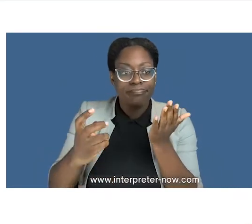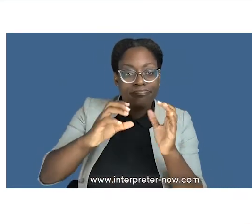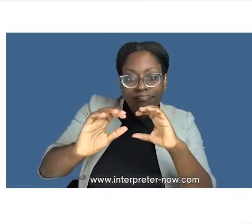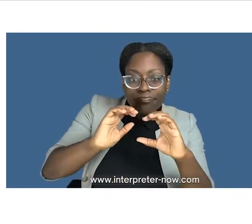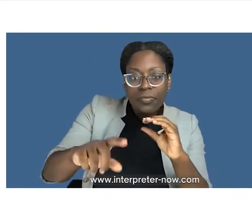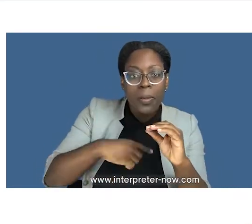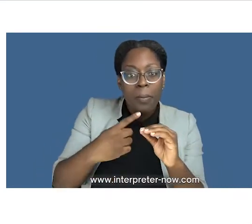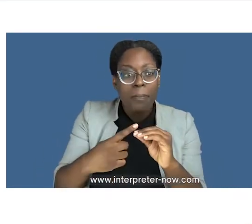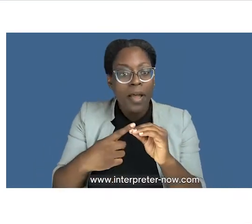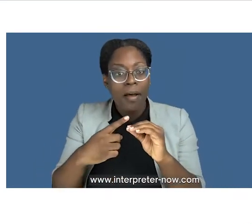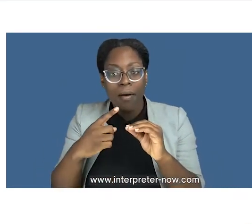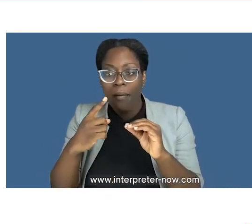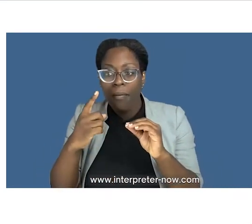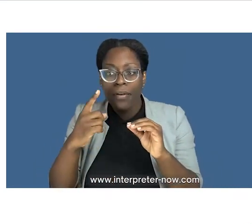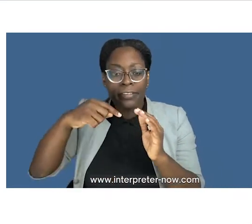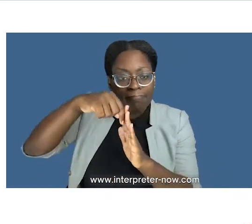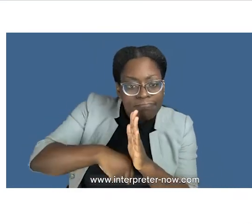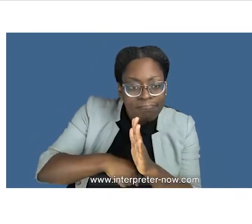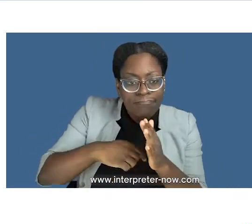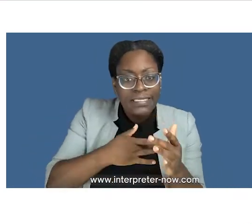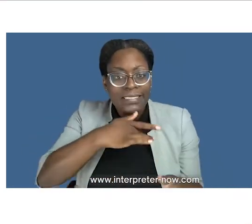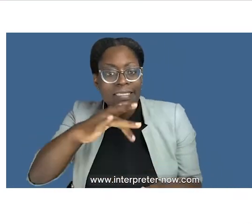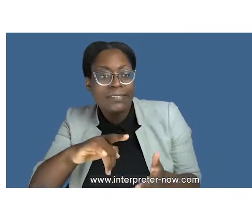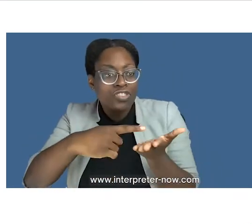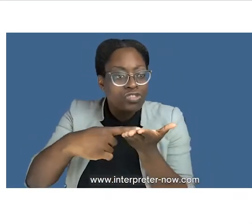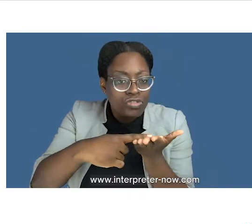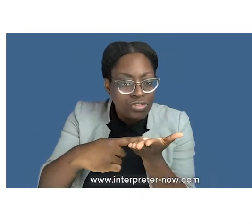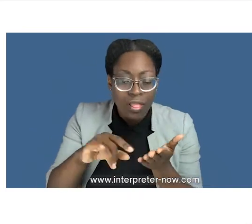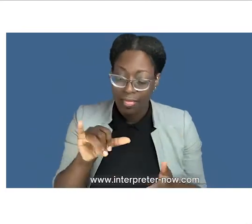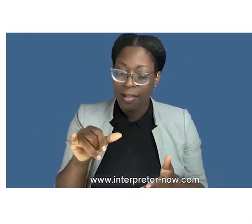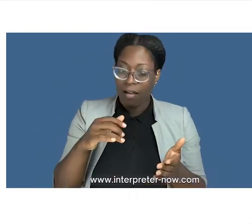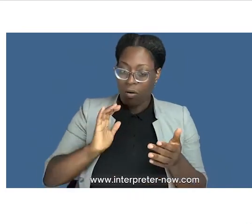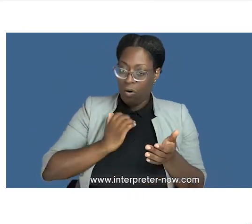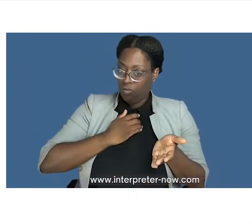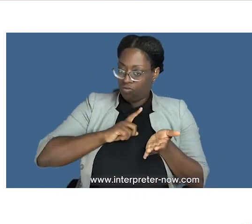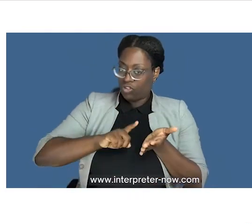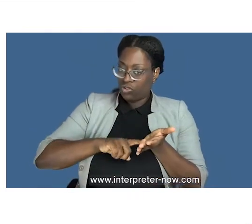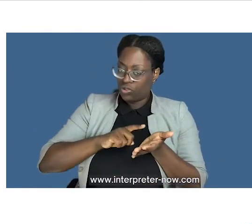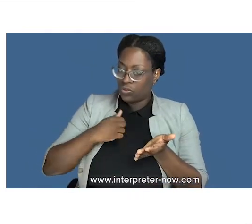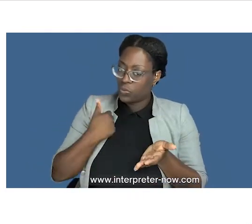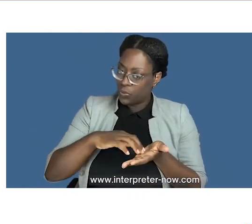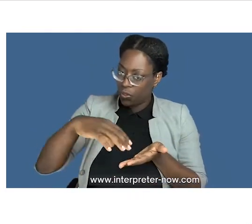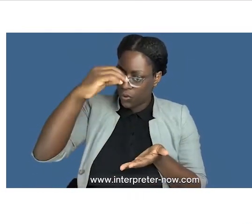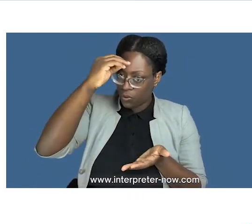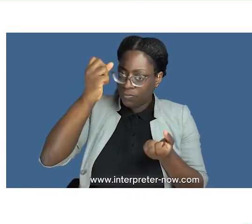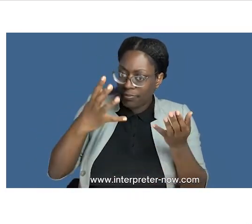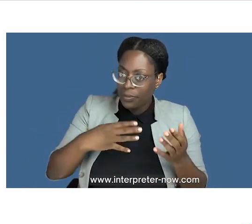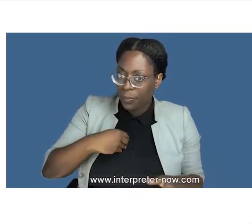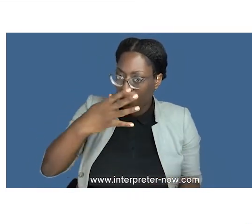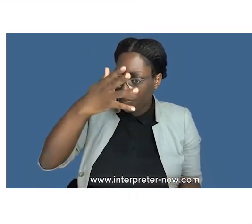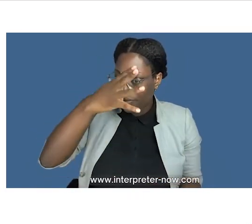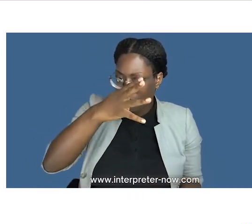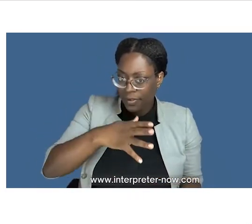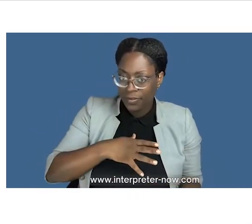conversations as they start out being an ally. And so we found actually that white men tend to not want to